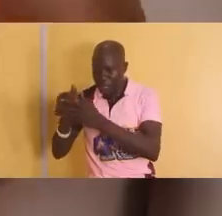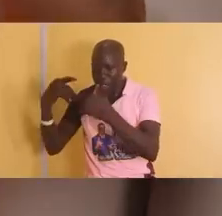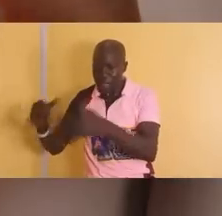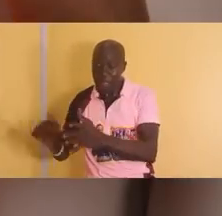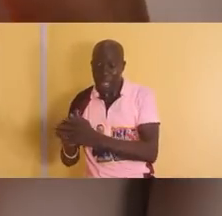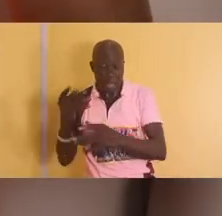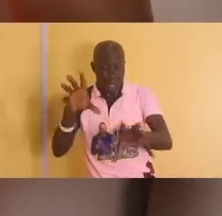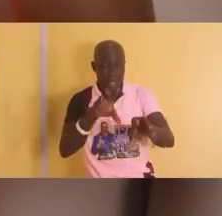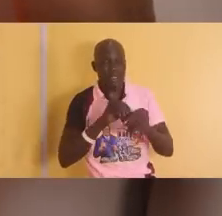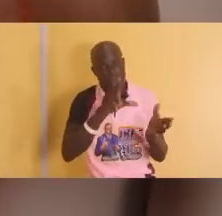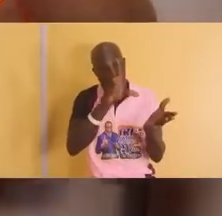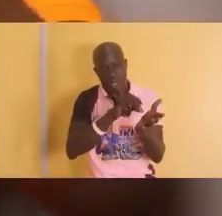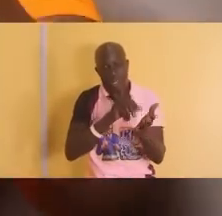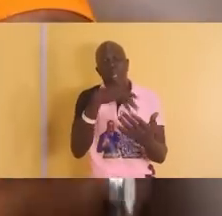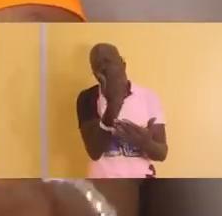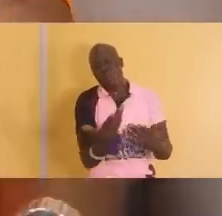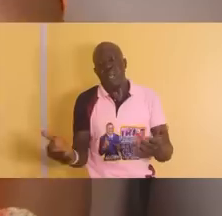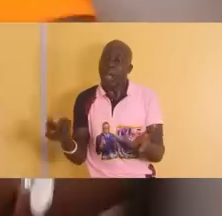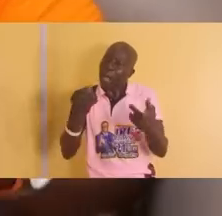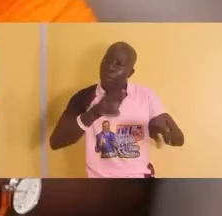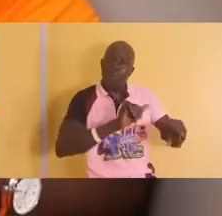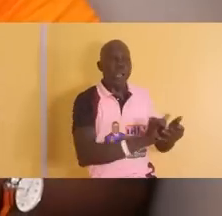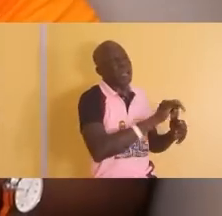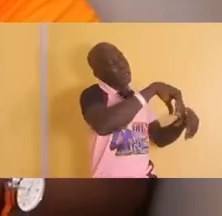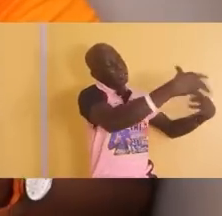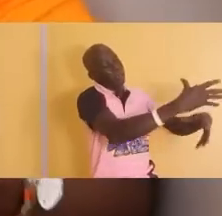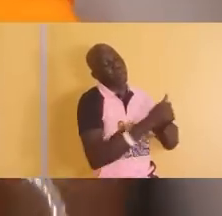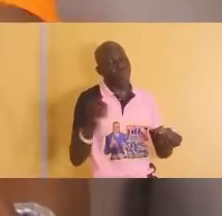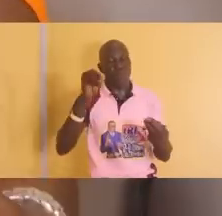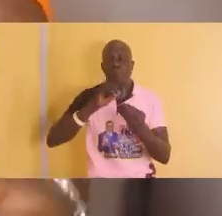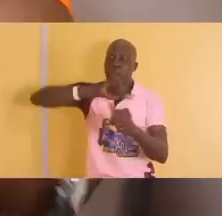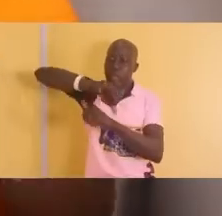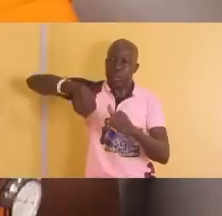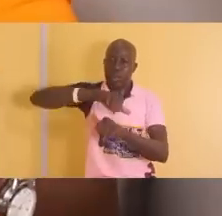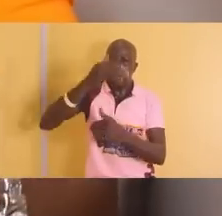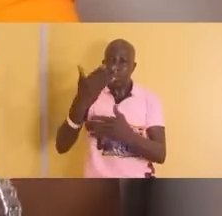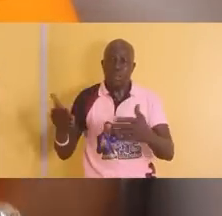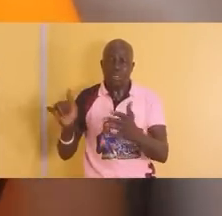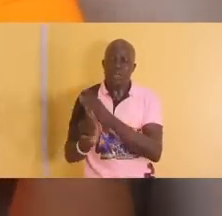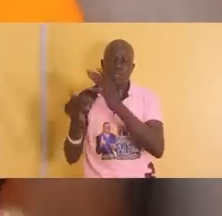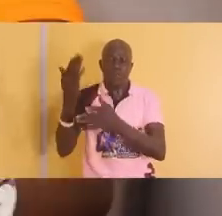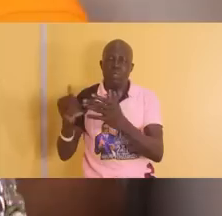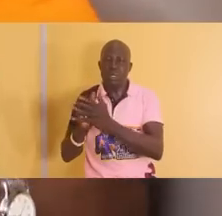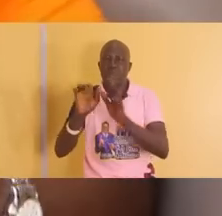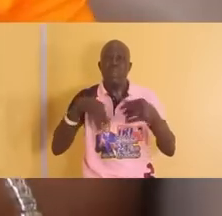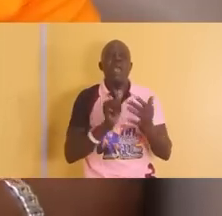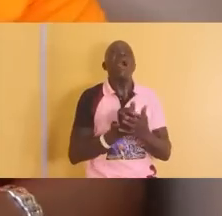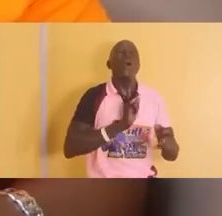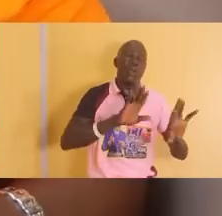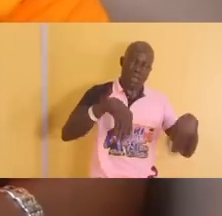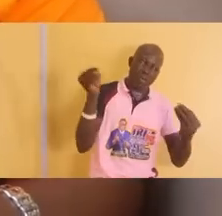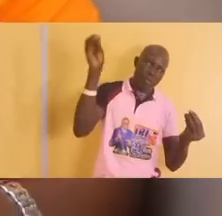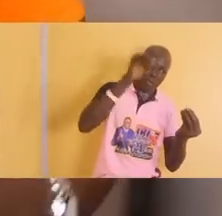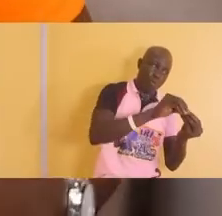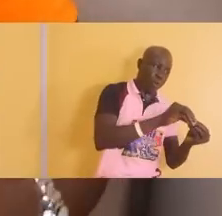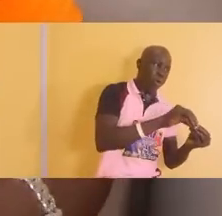Before I left there, I received my life. You come to the church. I received it from earlier too. If they give me something, I will